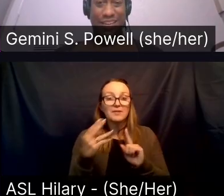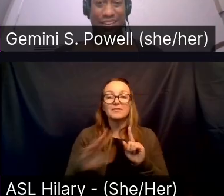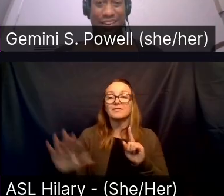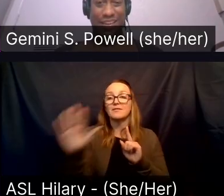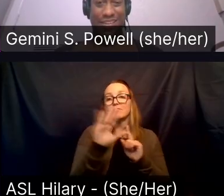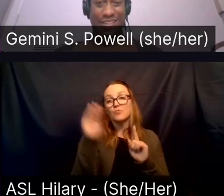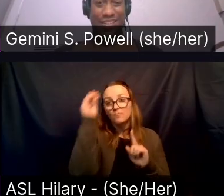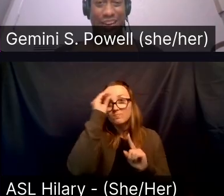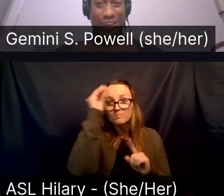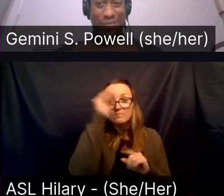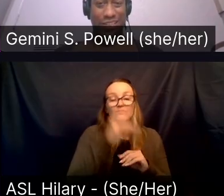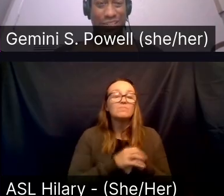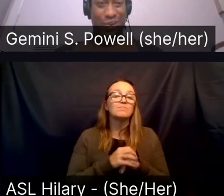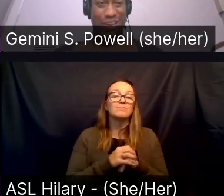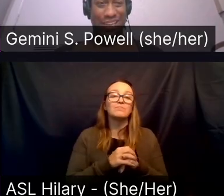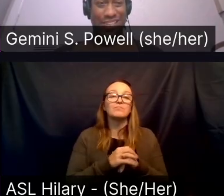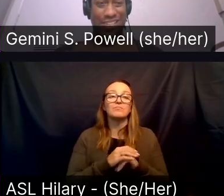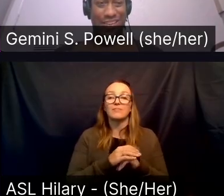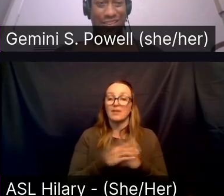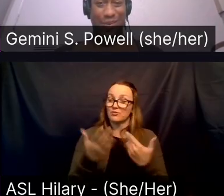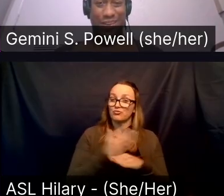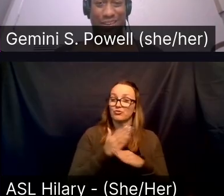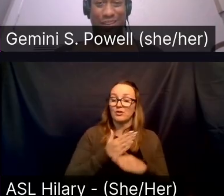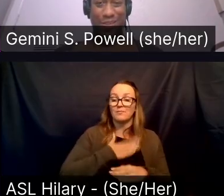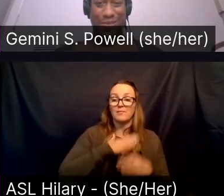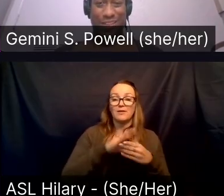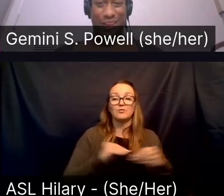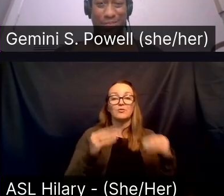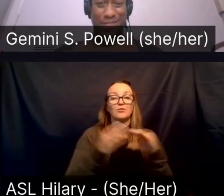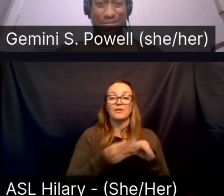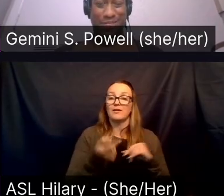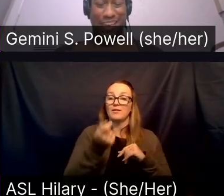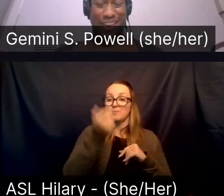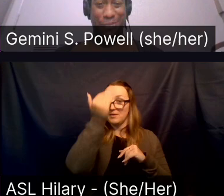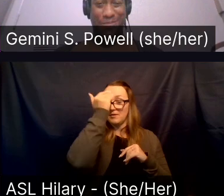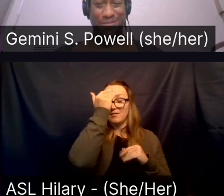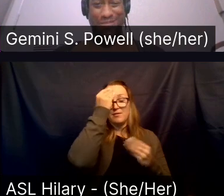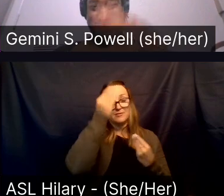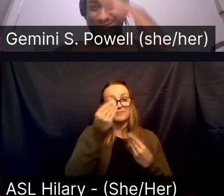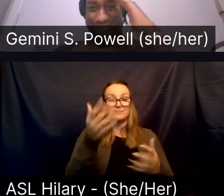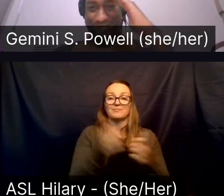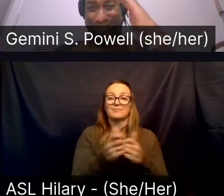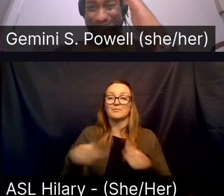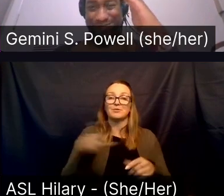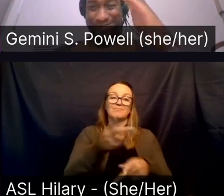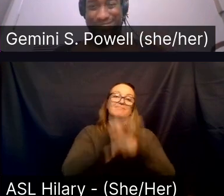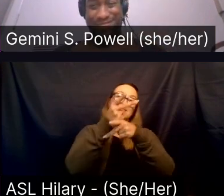and sharing my story and sharing a little bit of knowledge with y'all. Take care.